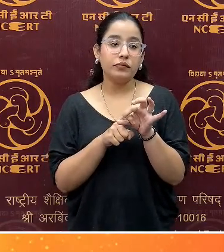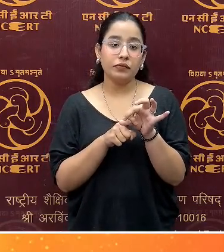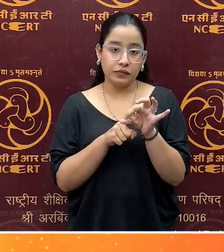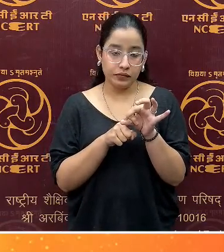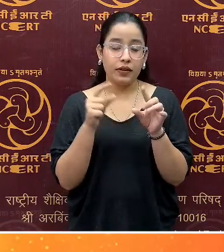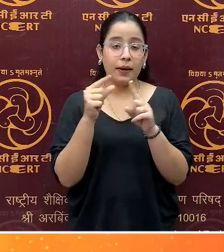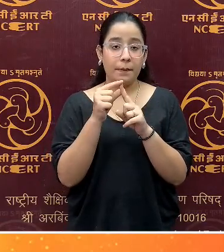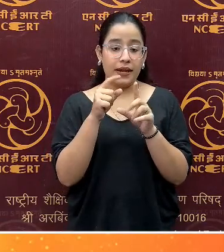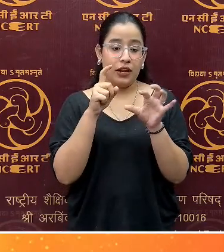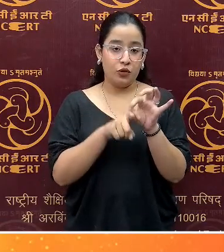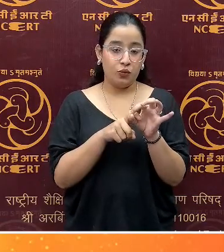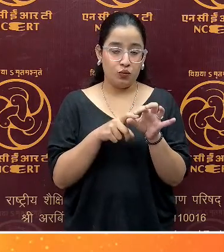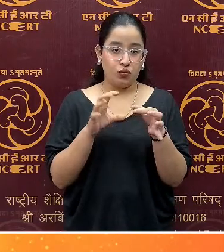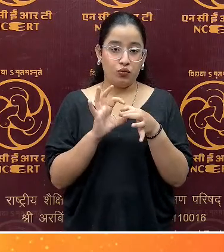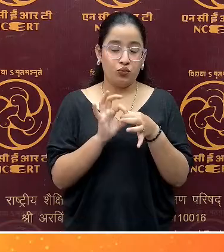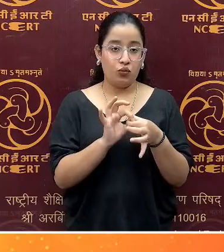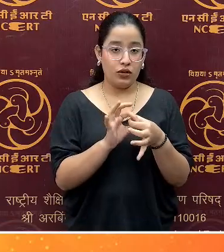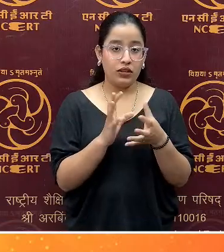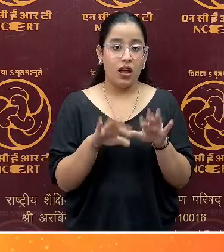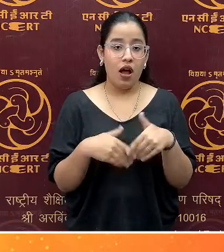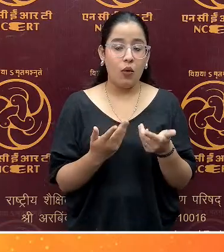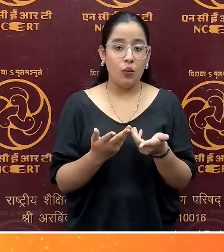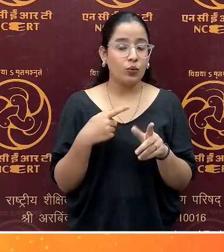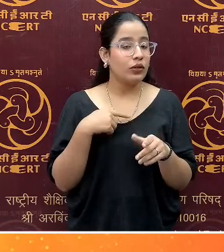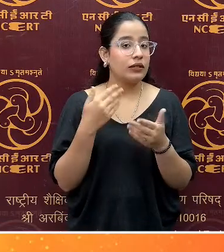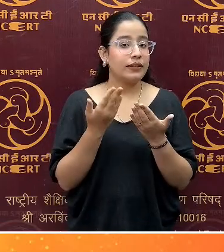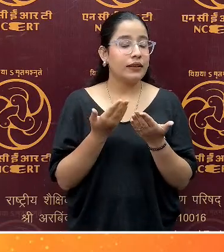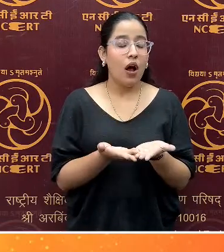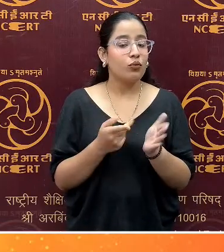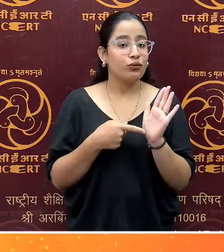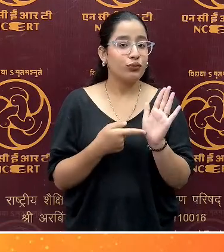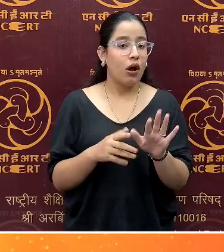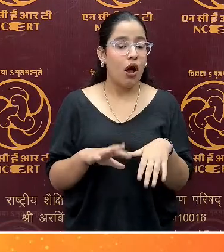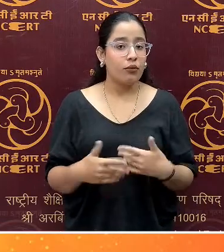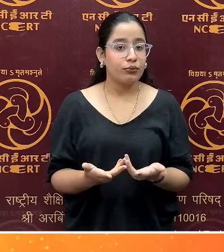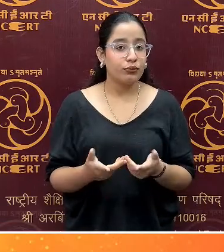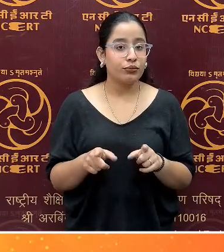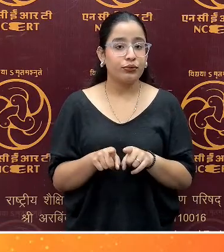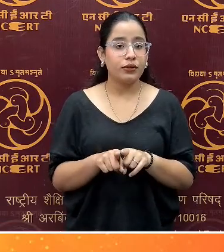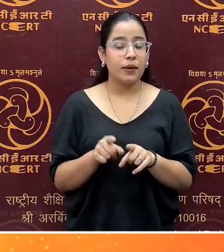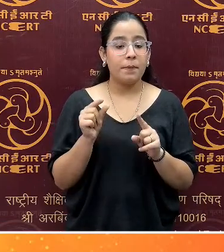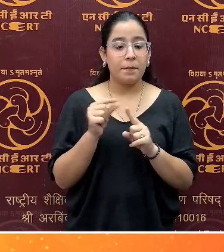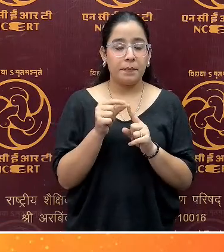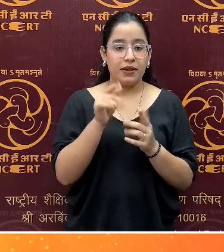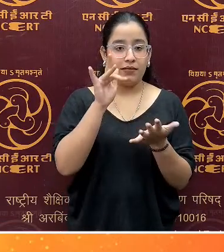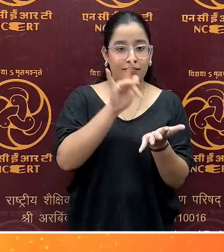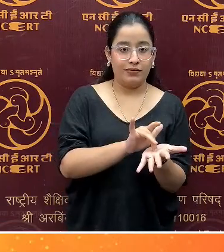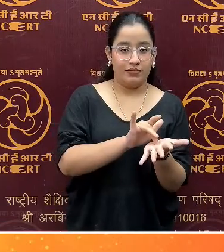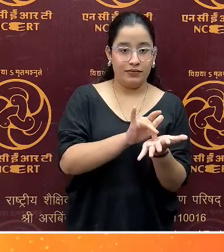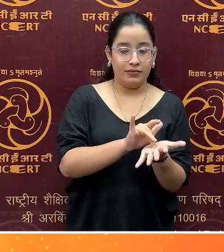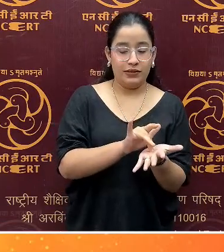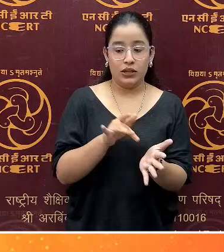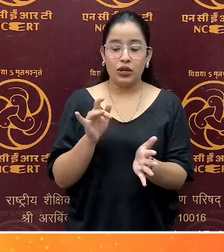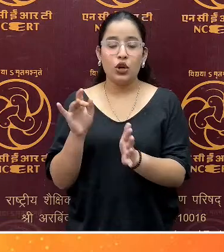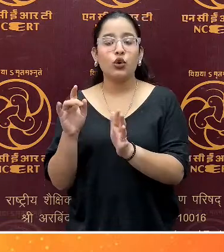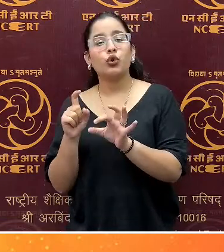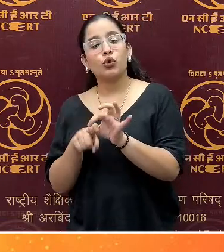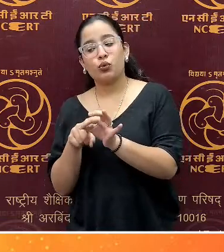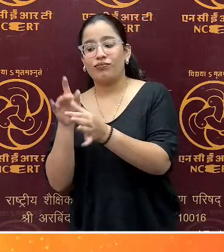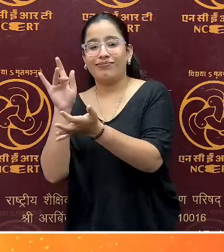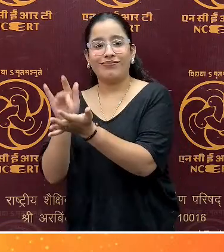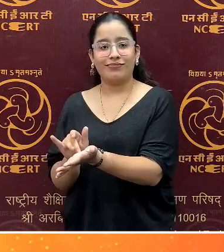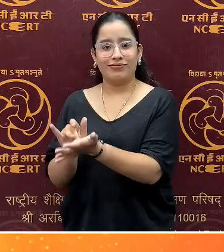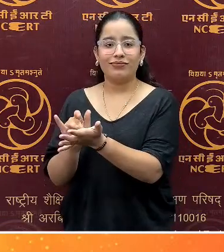joining P and Q. How do we take up that? P is a point in the space, Q is another point in the